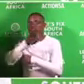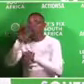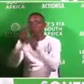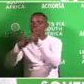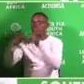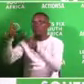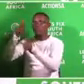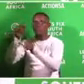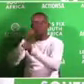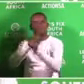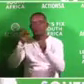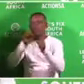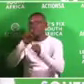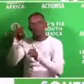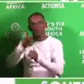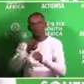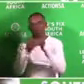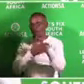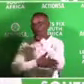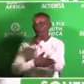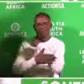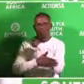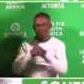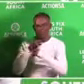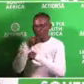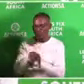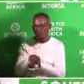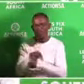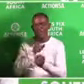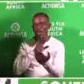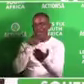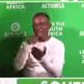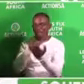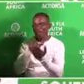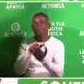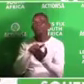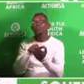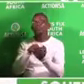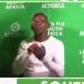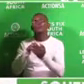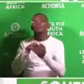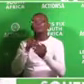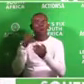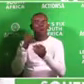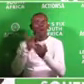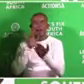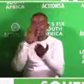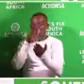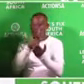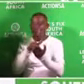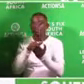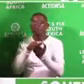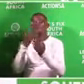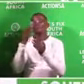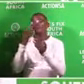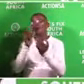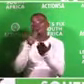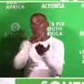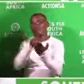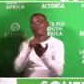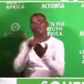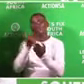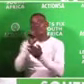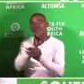country until such time that Zimbabwe can have free and fair elections supervised by the international